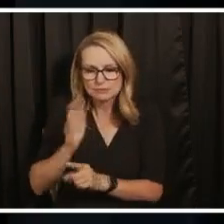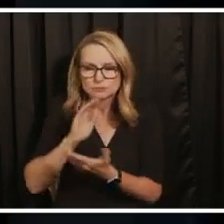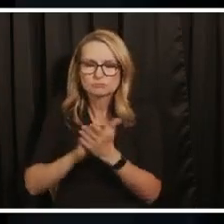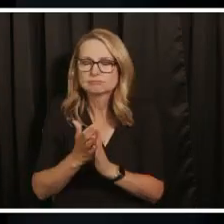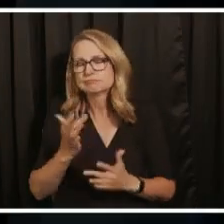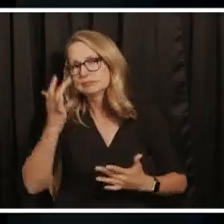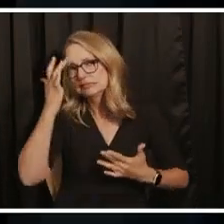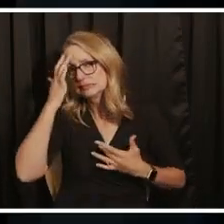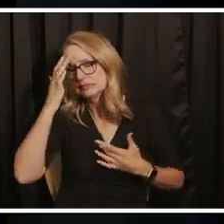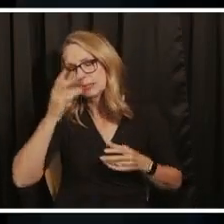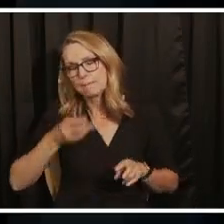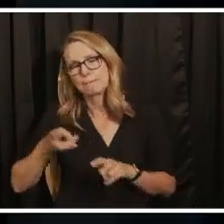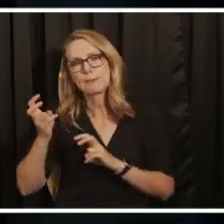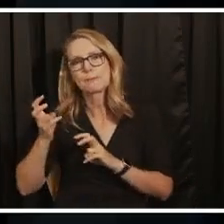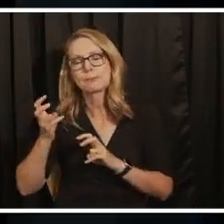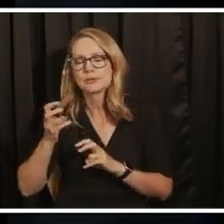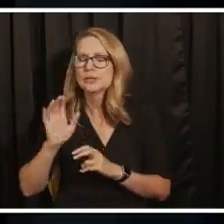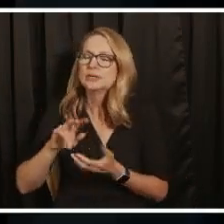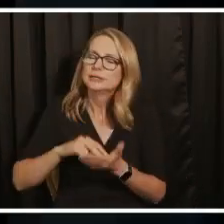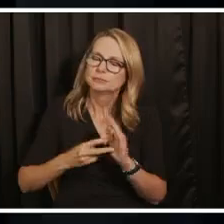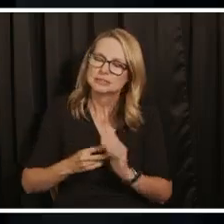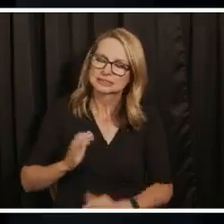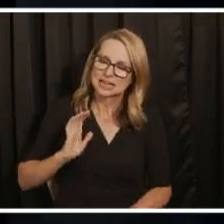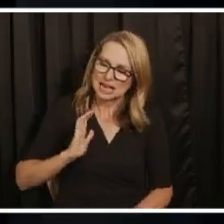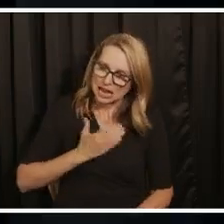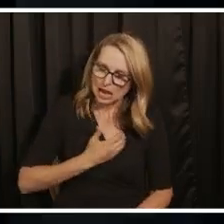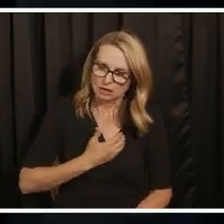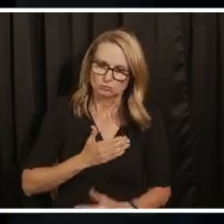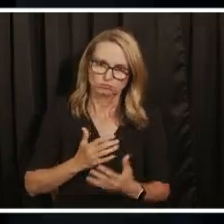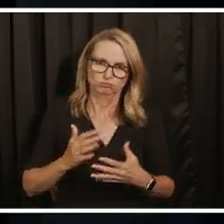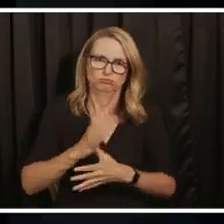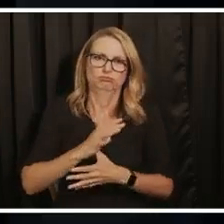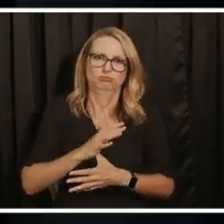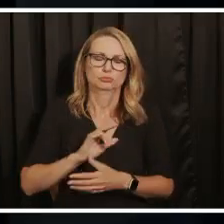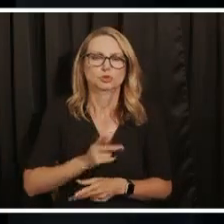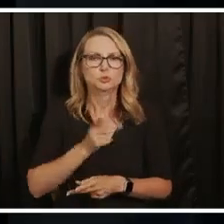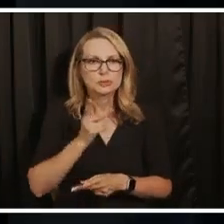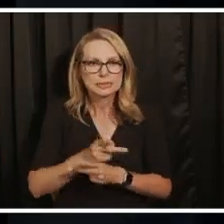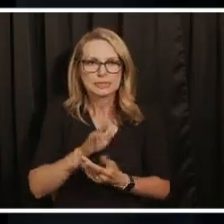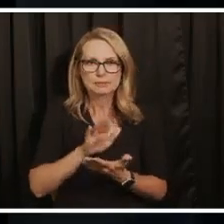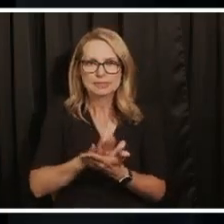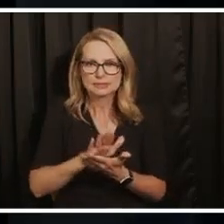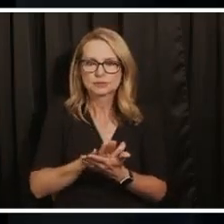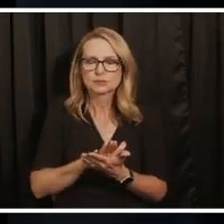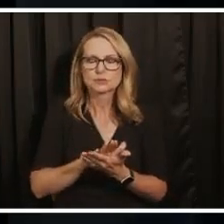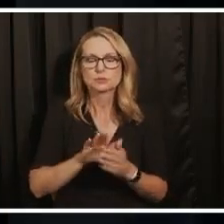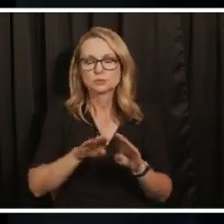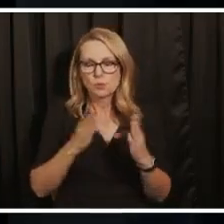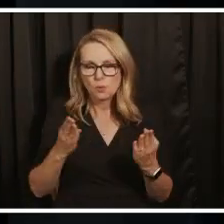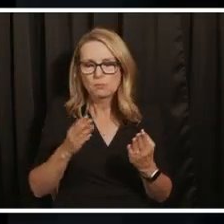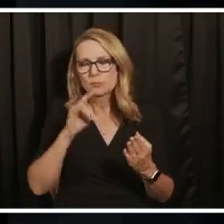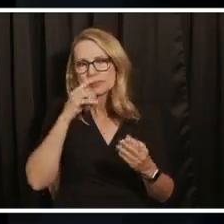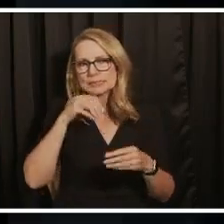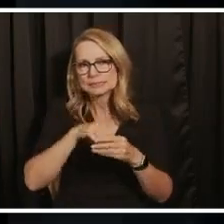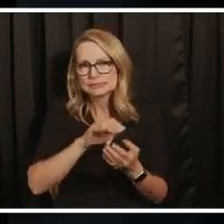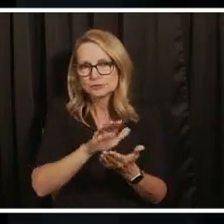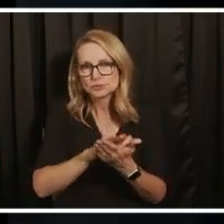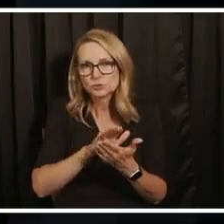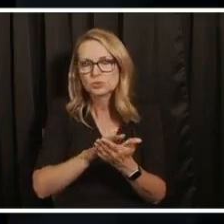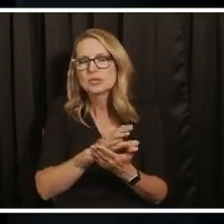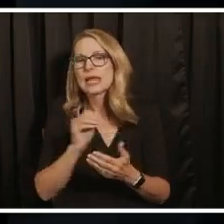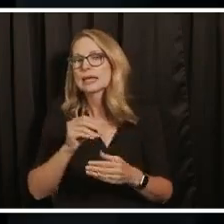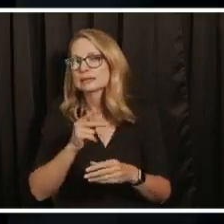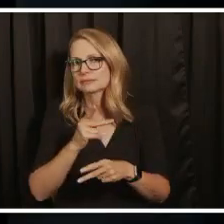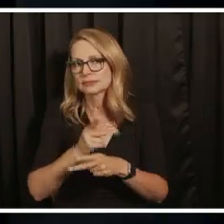top priority to keep in-person education and for kids to be safe. As you know, the State Board of Education,